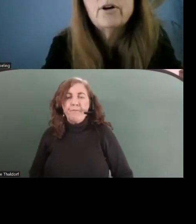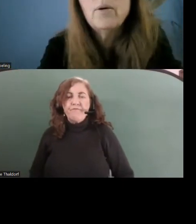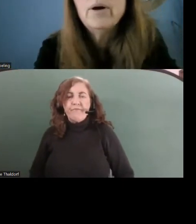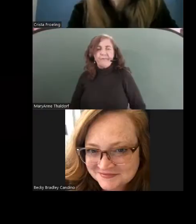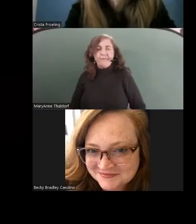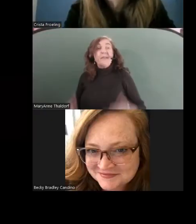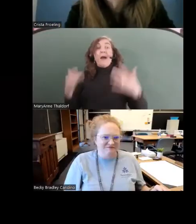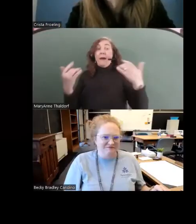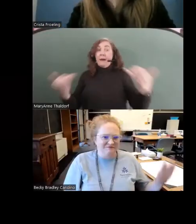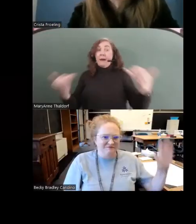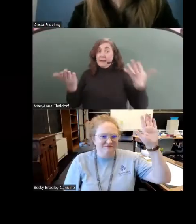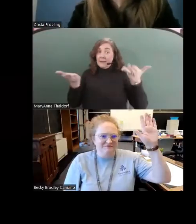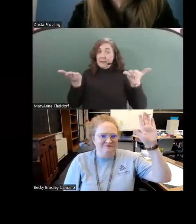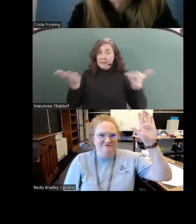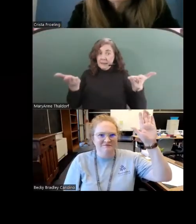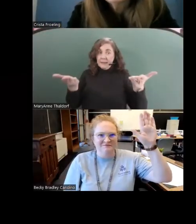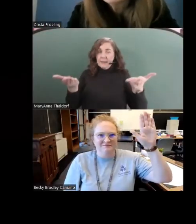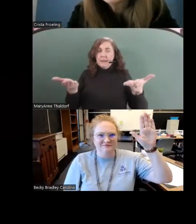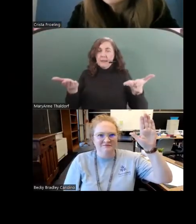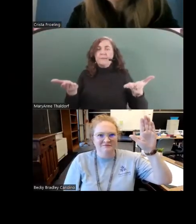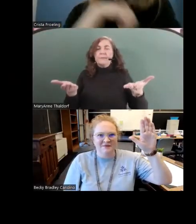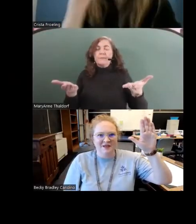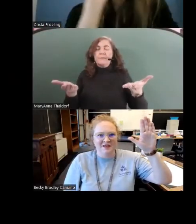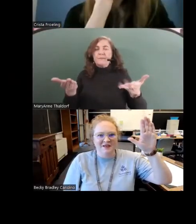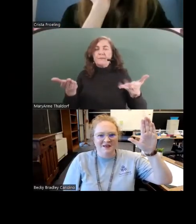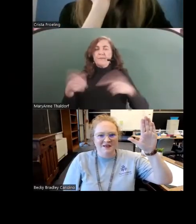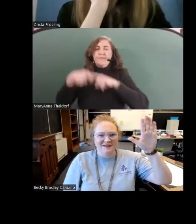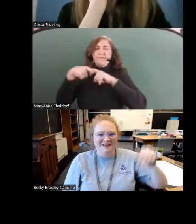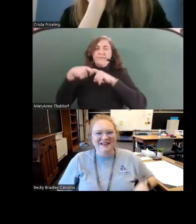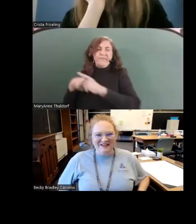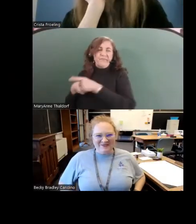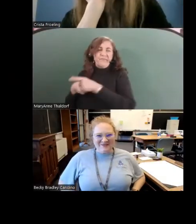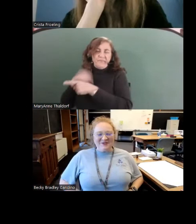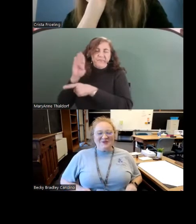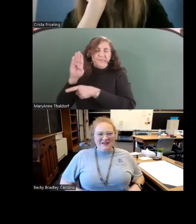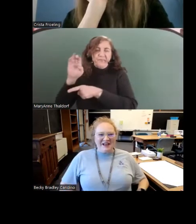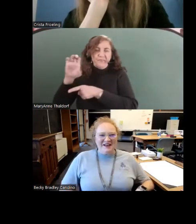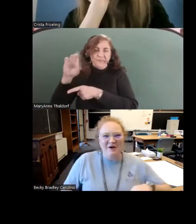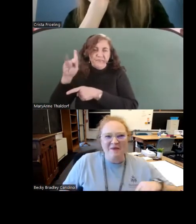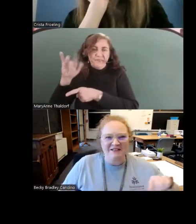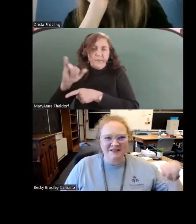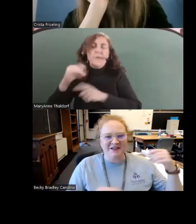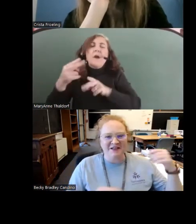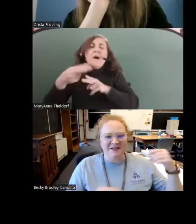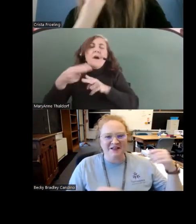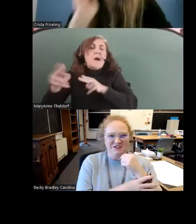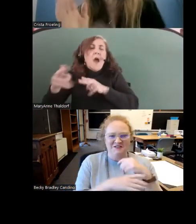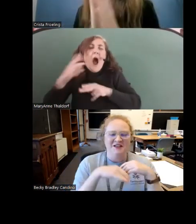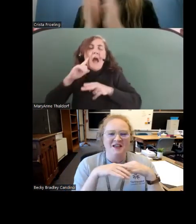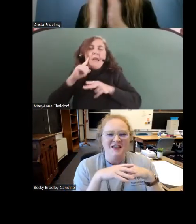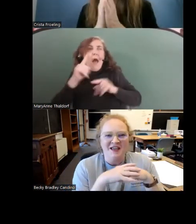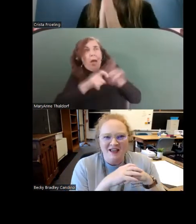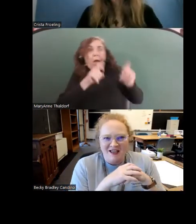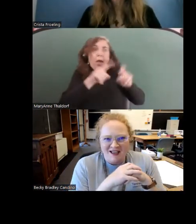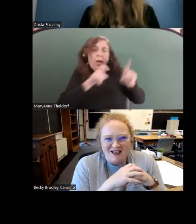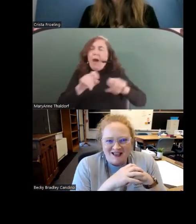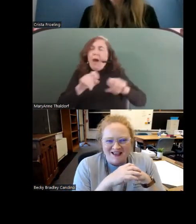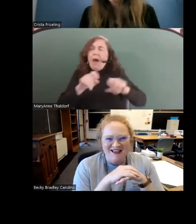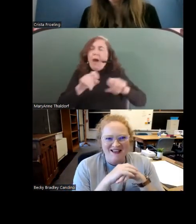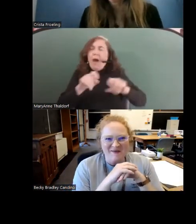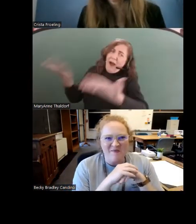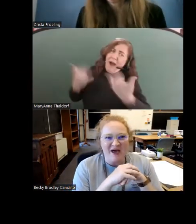Okay, so the cochlear, oh, go ahead, Becky. Real quick, I know I'm asking a lot of questions. No, I like it. Thank